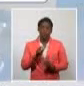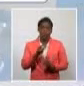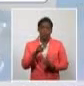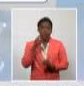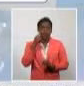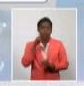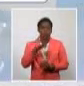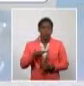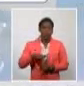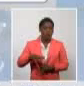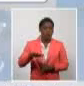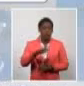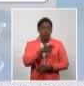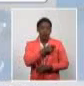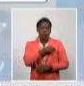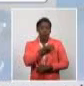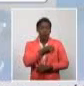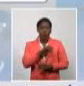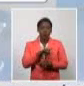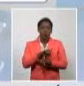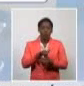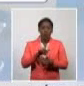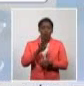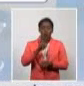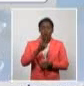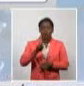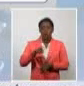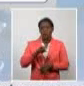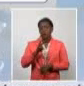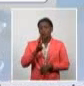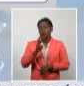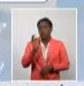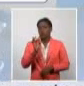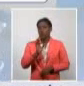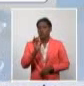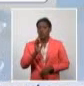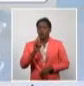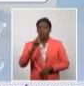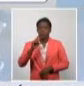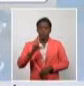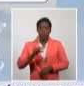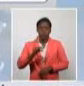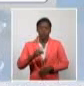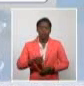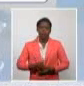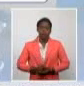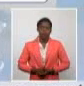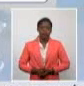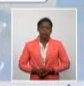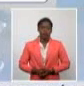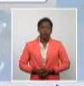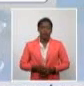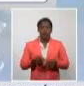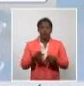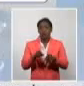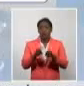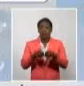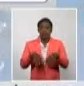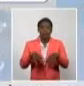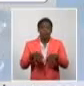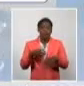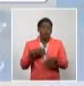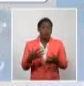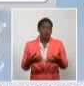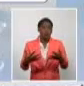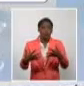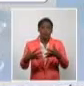This situation, compared to the region of the Americas, we're not going to compare it with the rest of the world. The lethality in